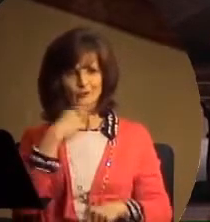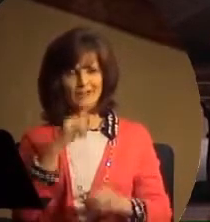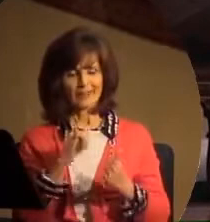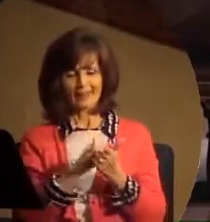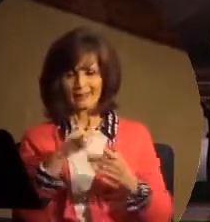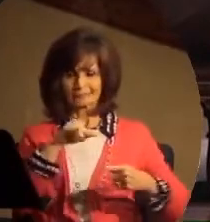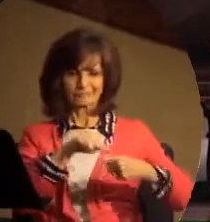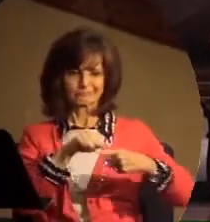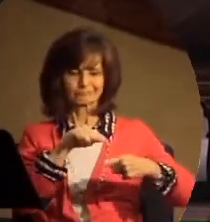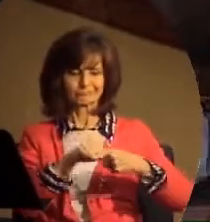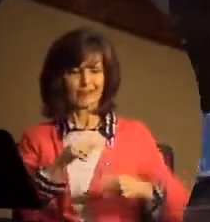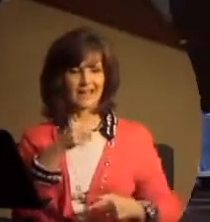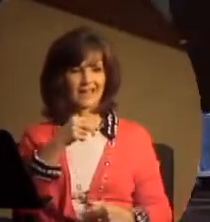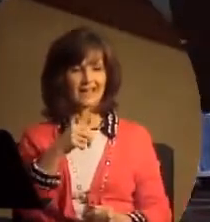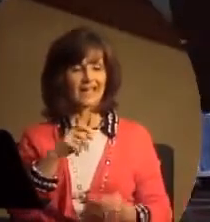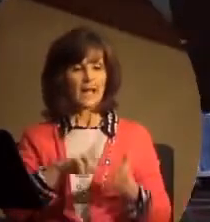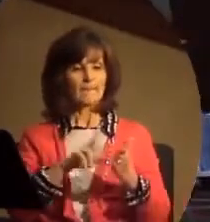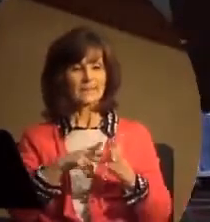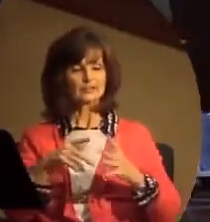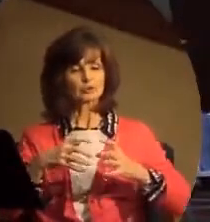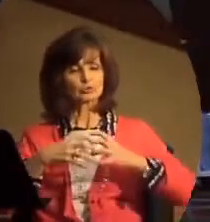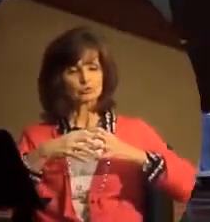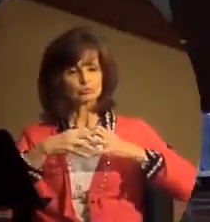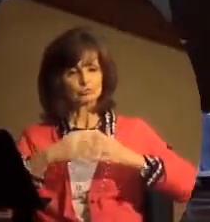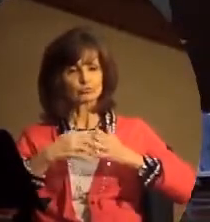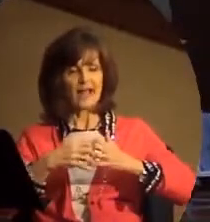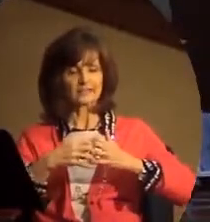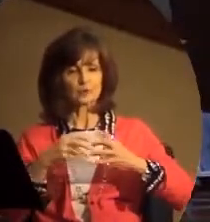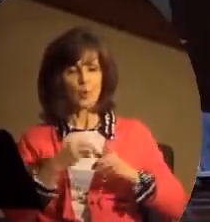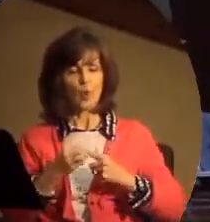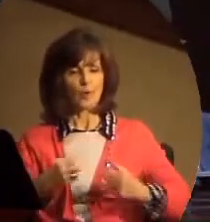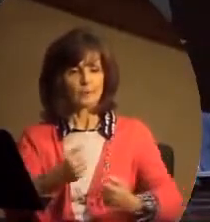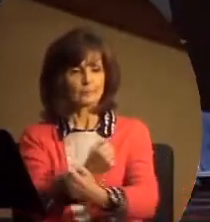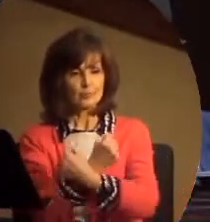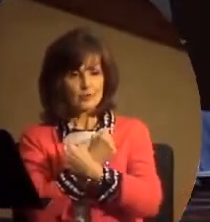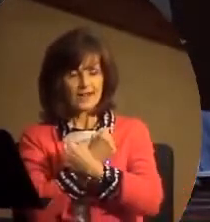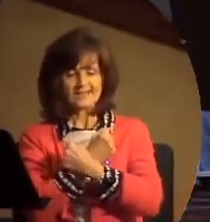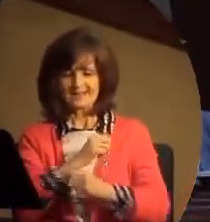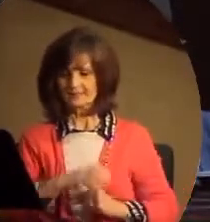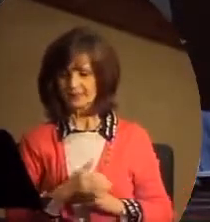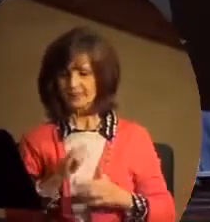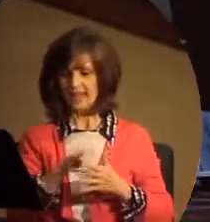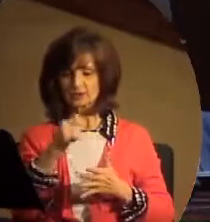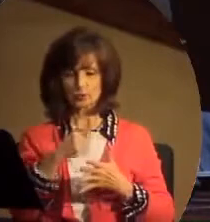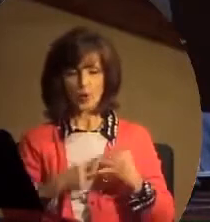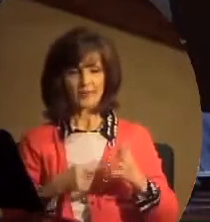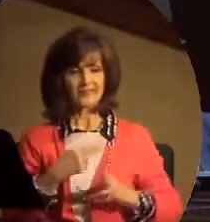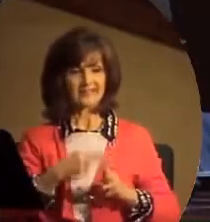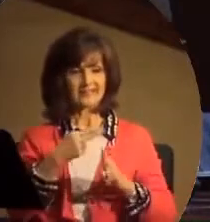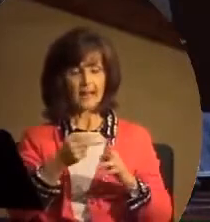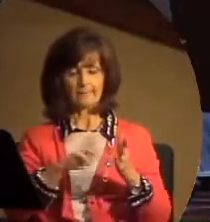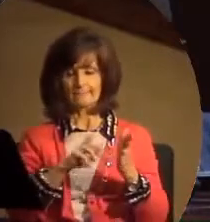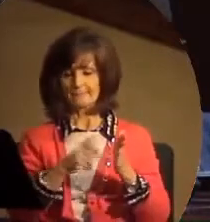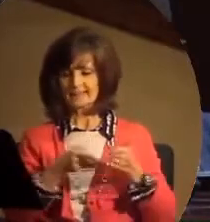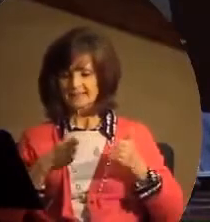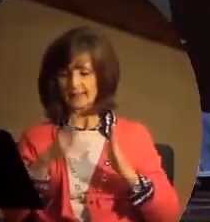I like that name. It means to wrestle, or it means to embrace. And that's what his name means. Let me just